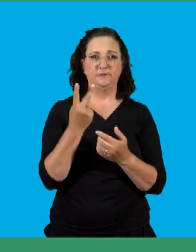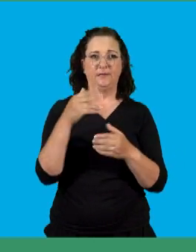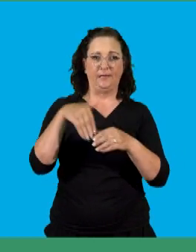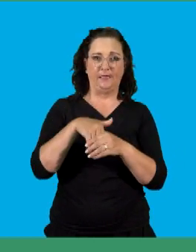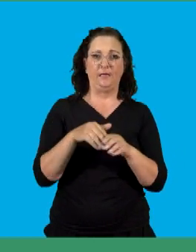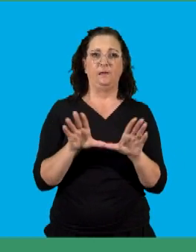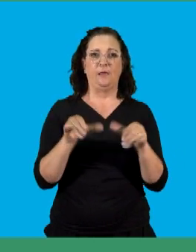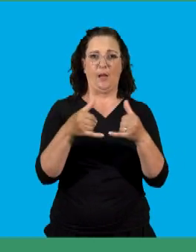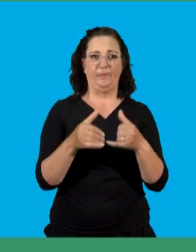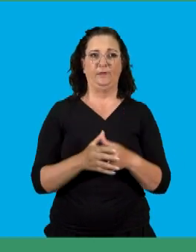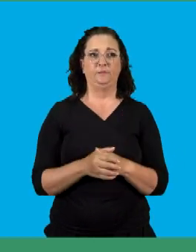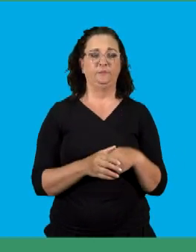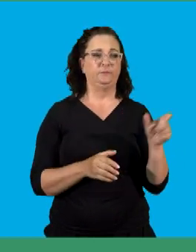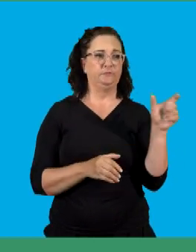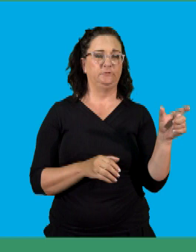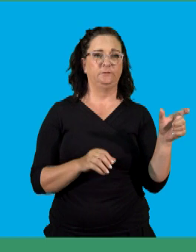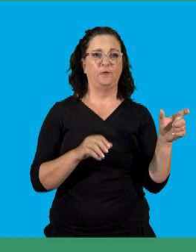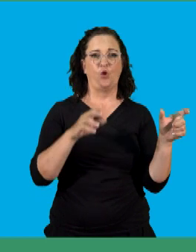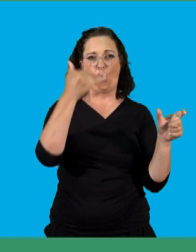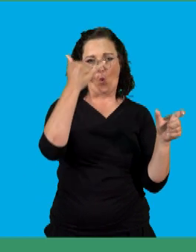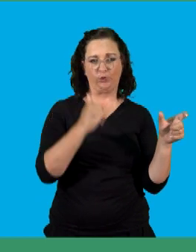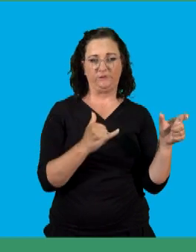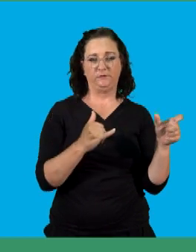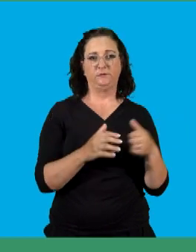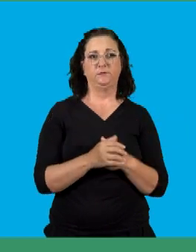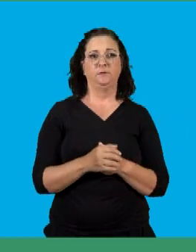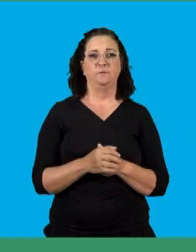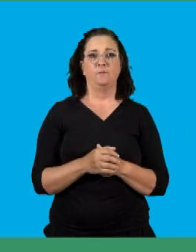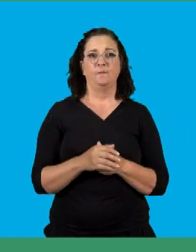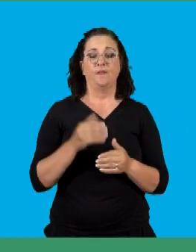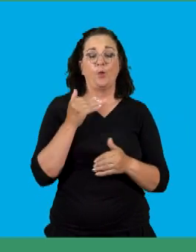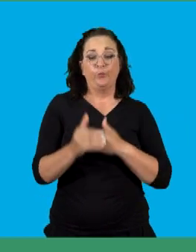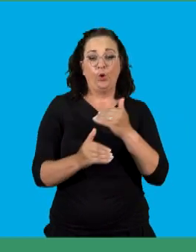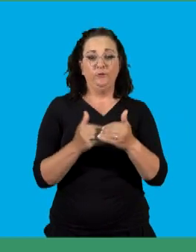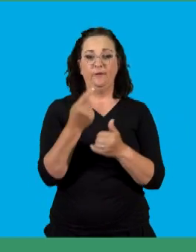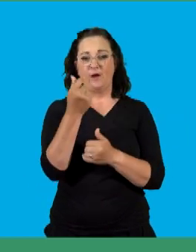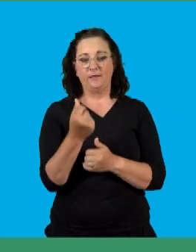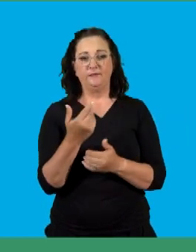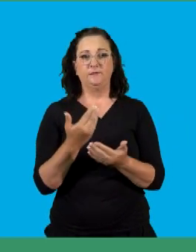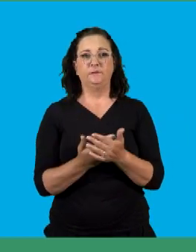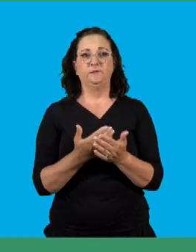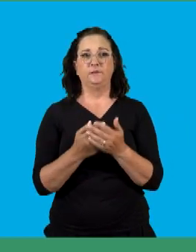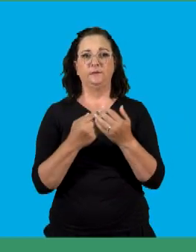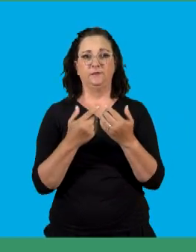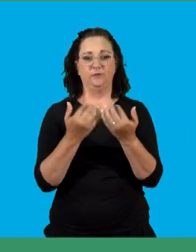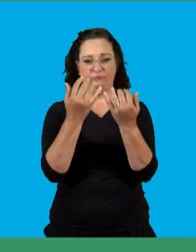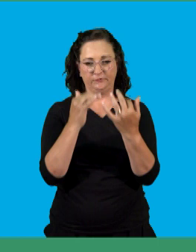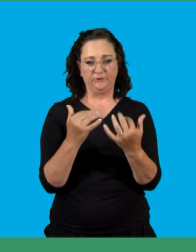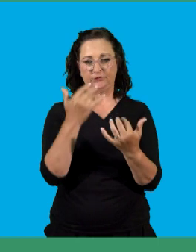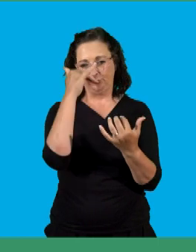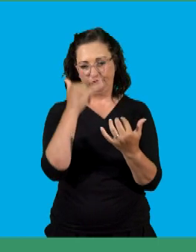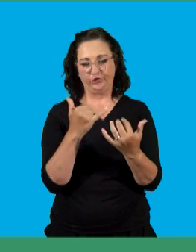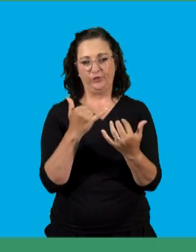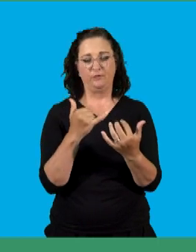to represent the shareholders' interests. And the last term is audit. It's a process where financial statements of the business